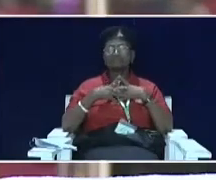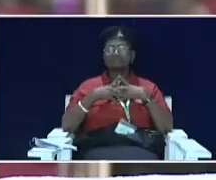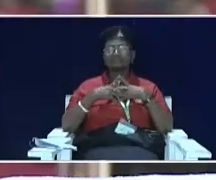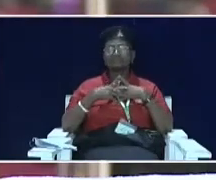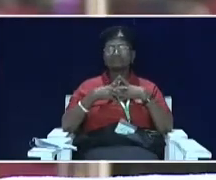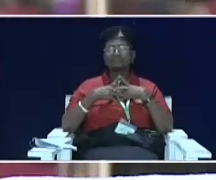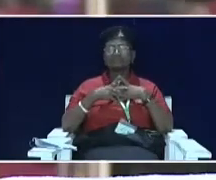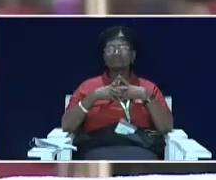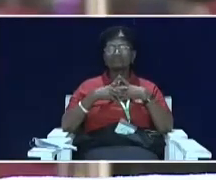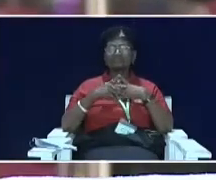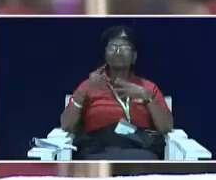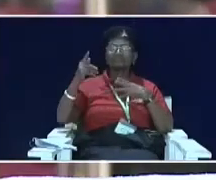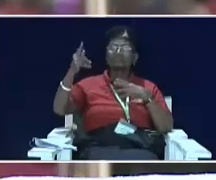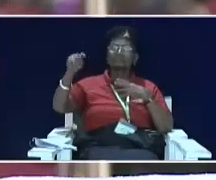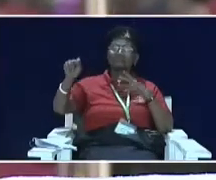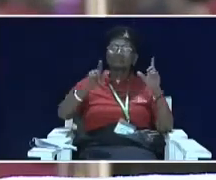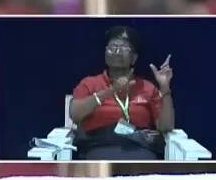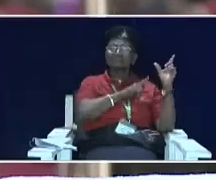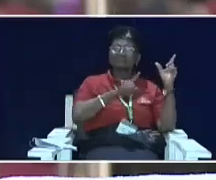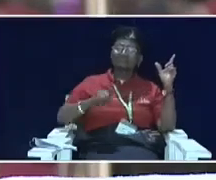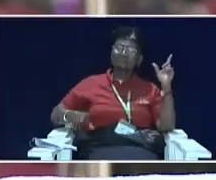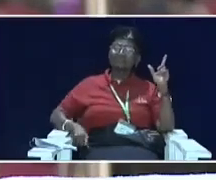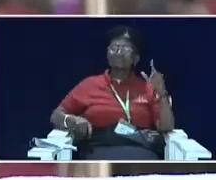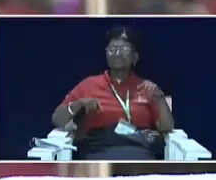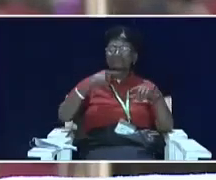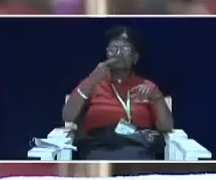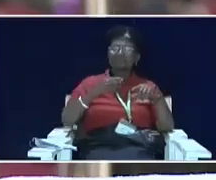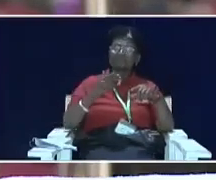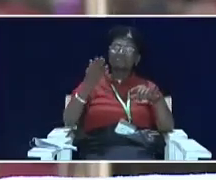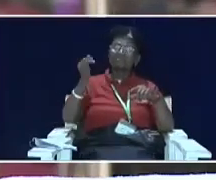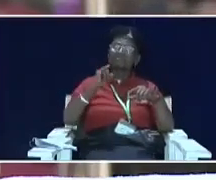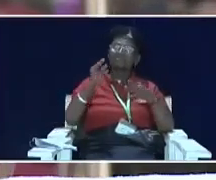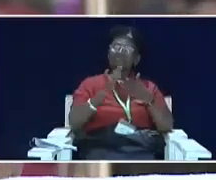Lord, say there's someone here tonight, he said, you will understand.